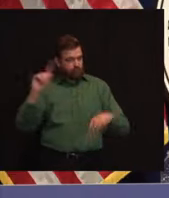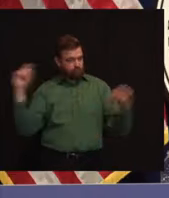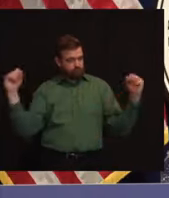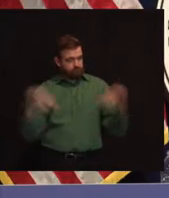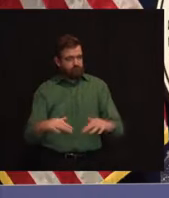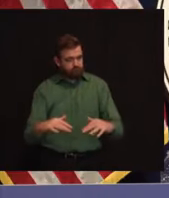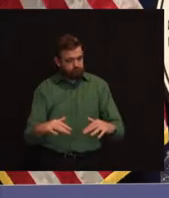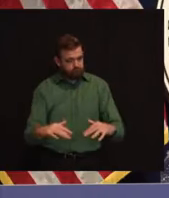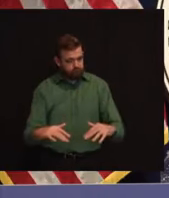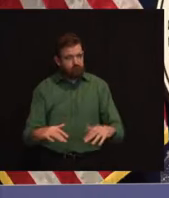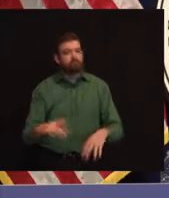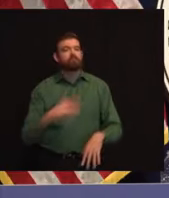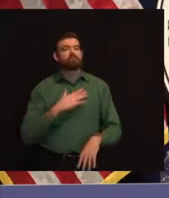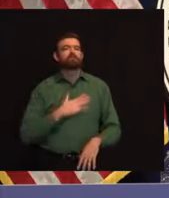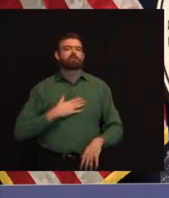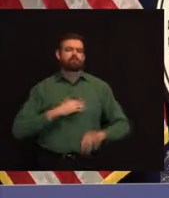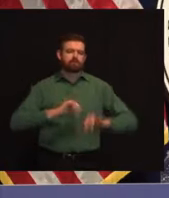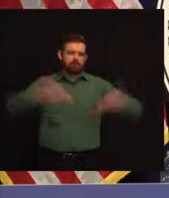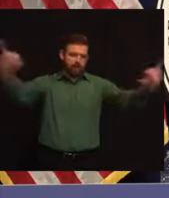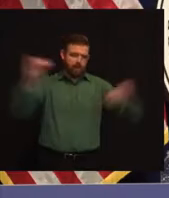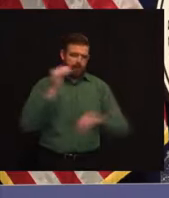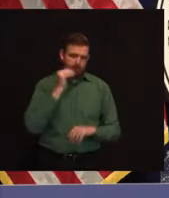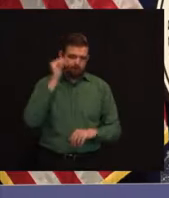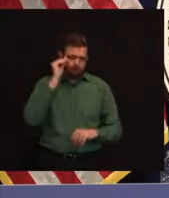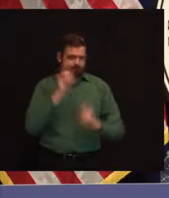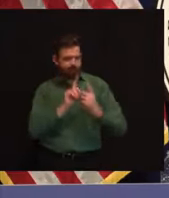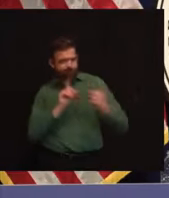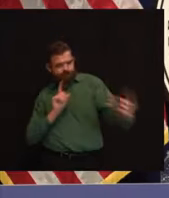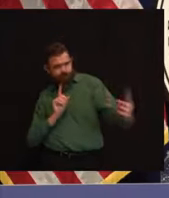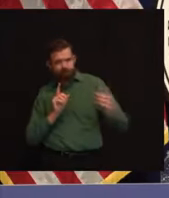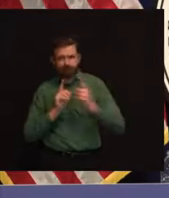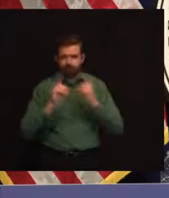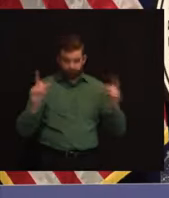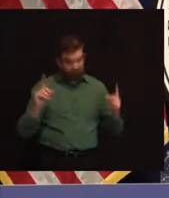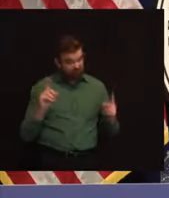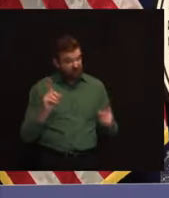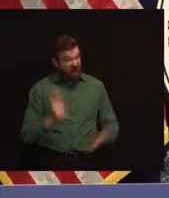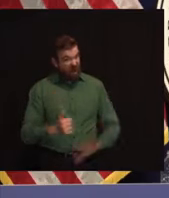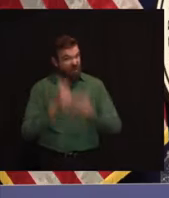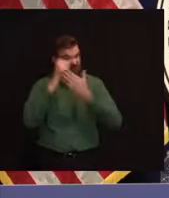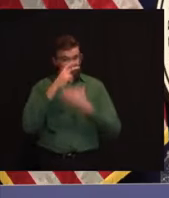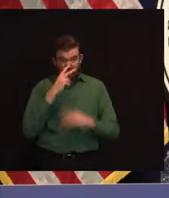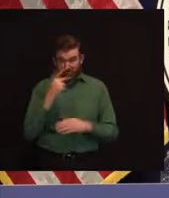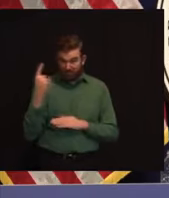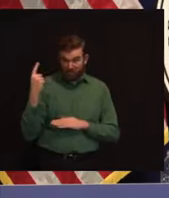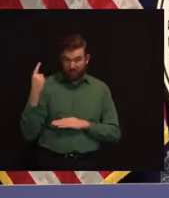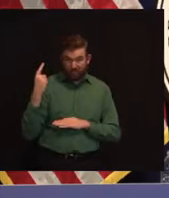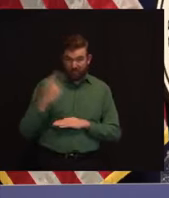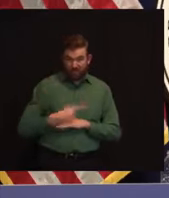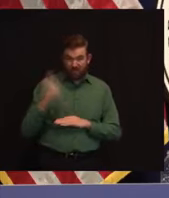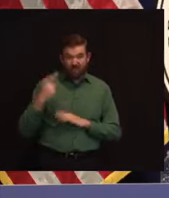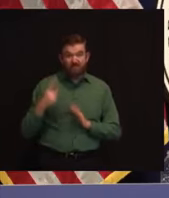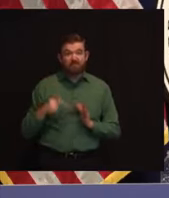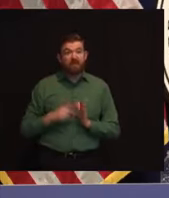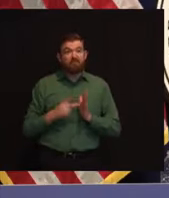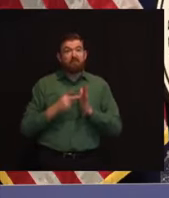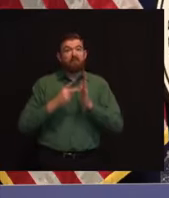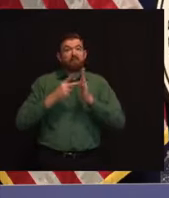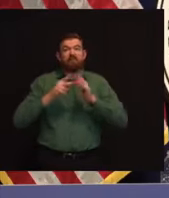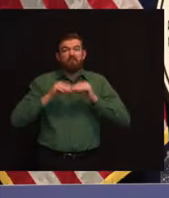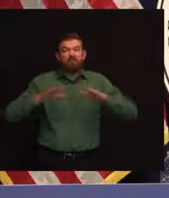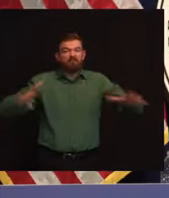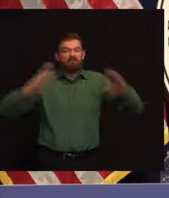stay the course. It is working, but we've seen even in one day that we can't let our guard down. The weather's going to be better